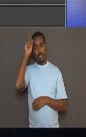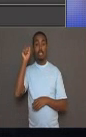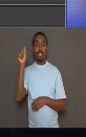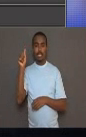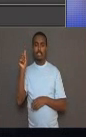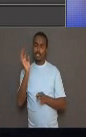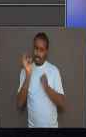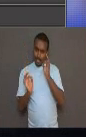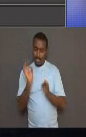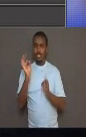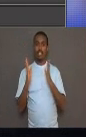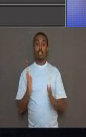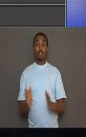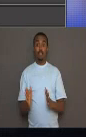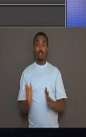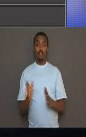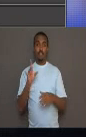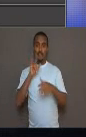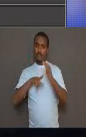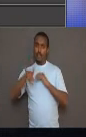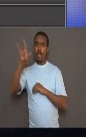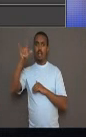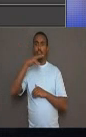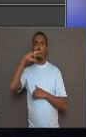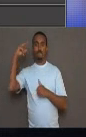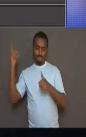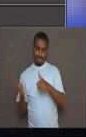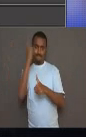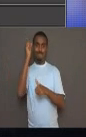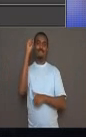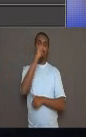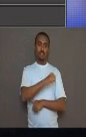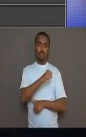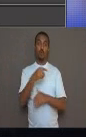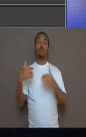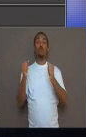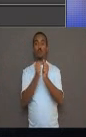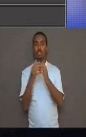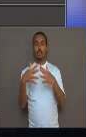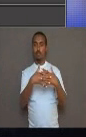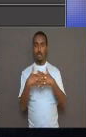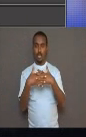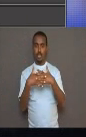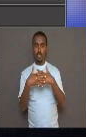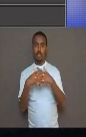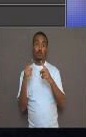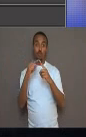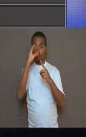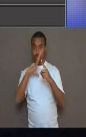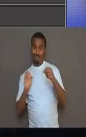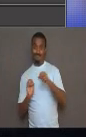historic flight meant the Russians won the race with the Americans to send a